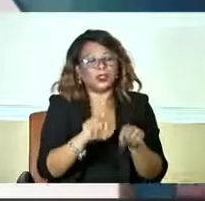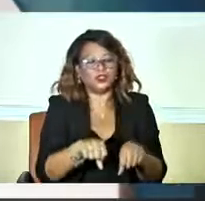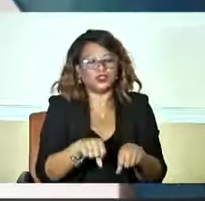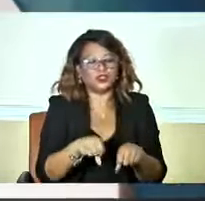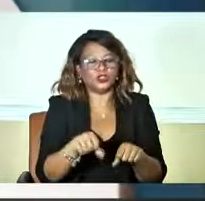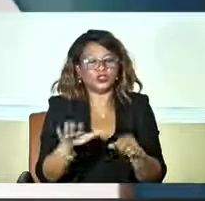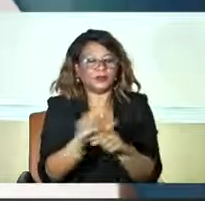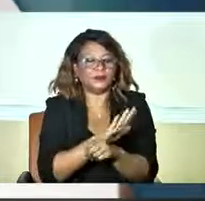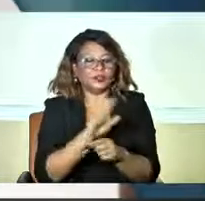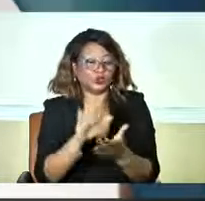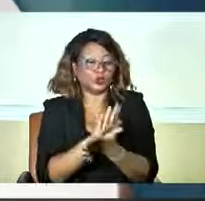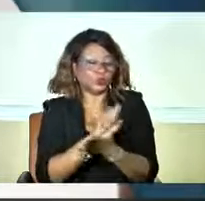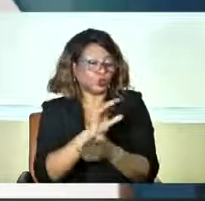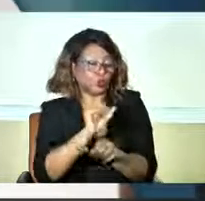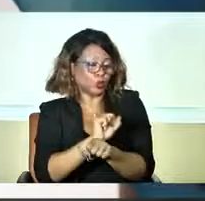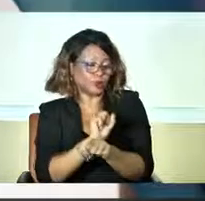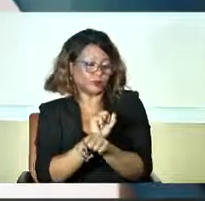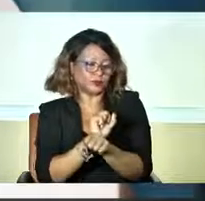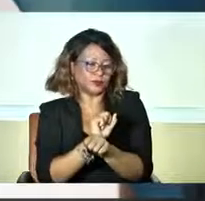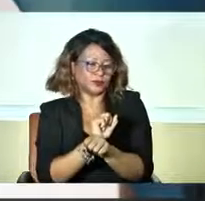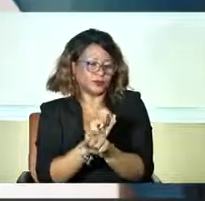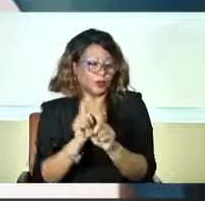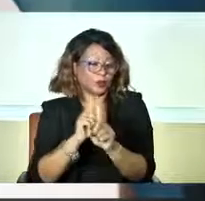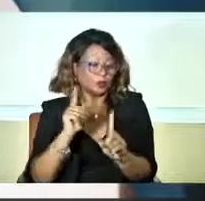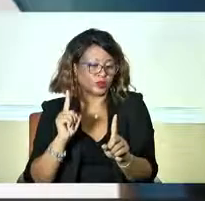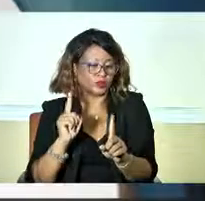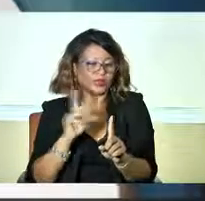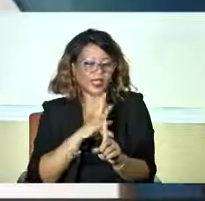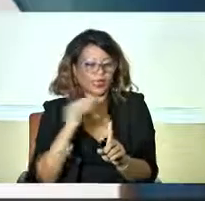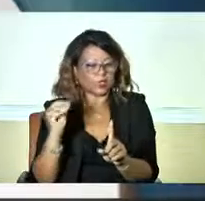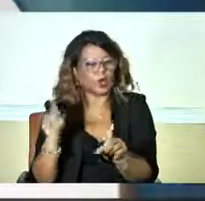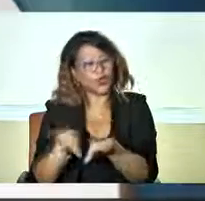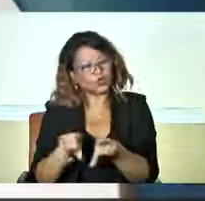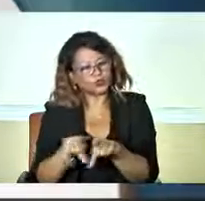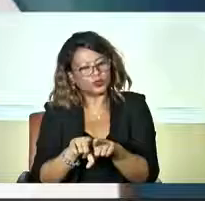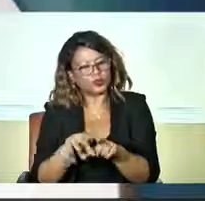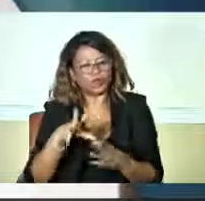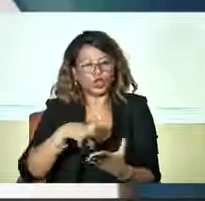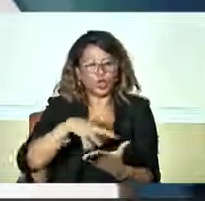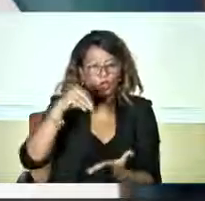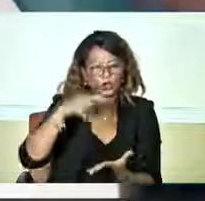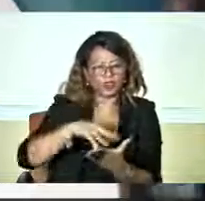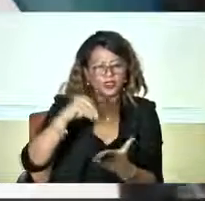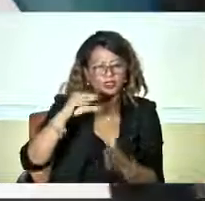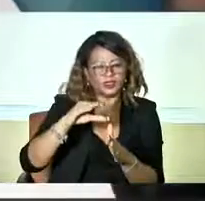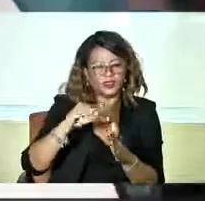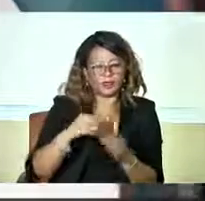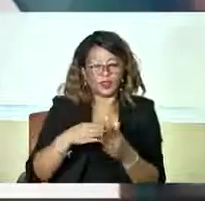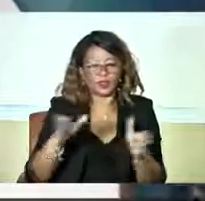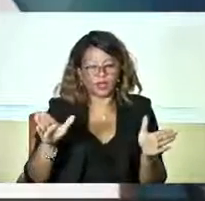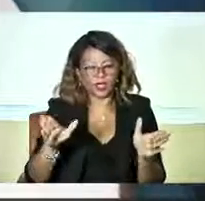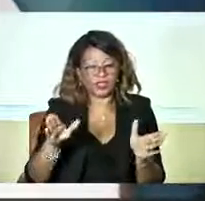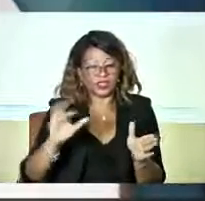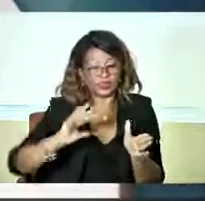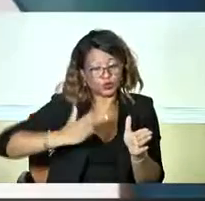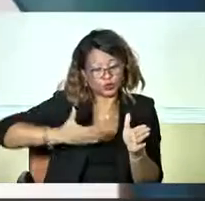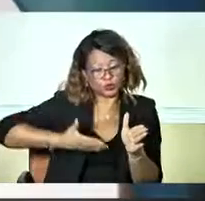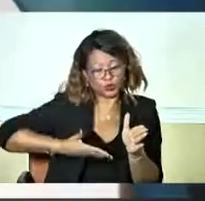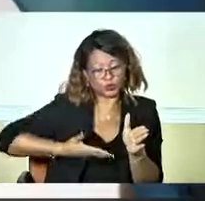to complete their schoolwork remotely, and also learning have been widely